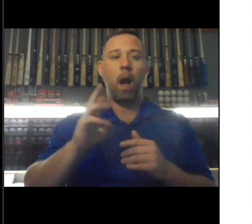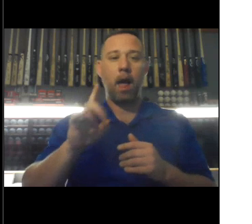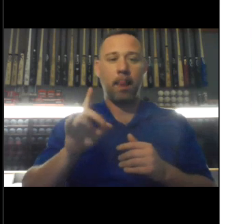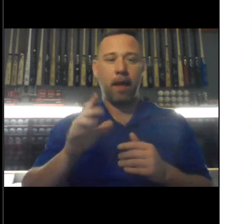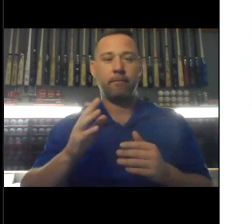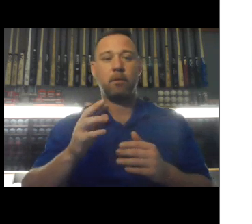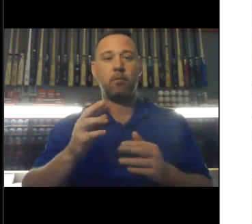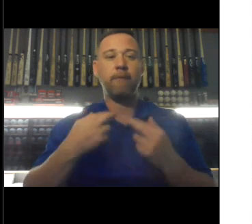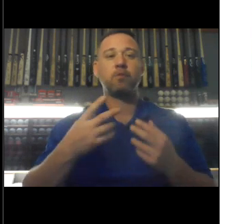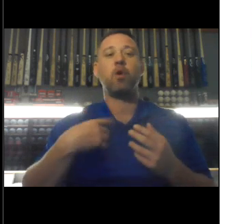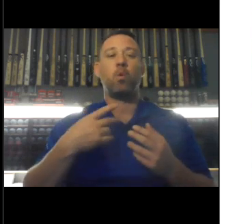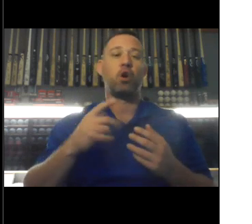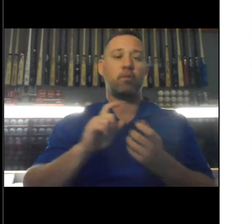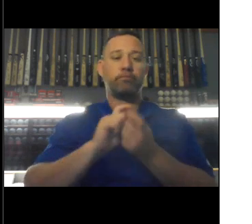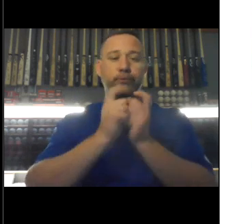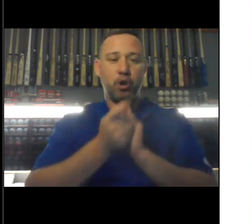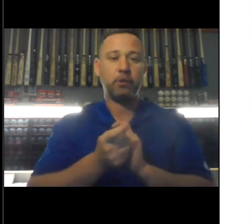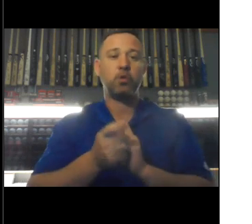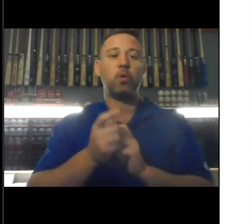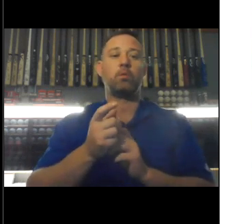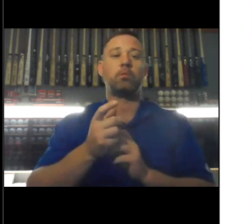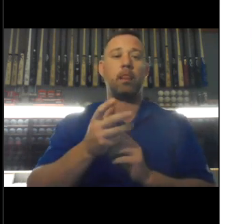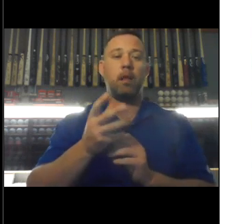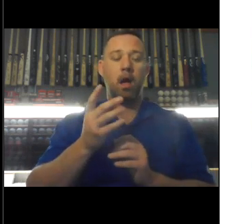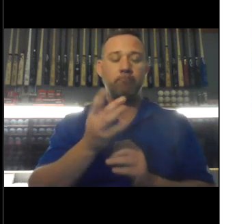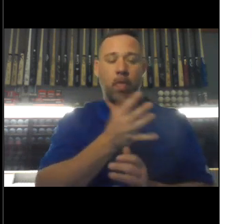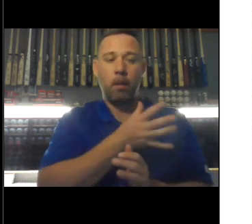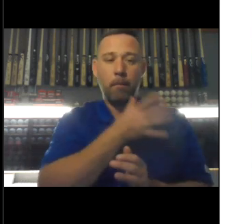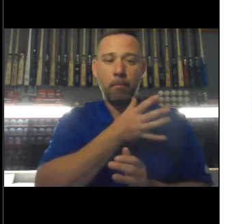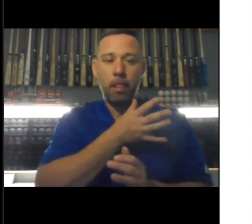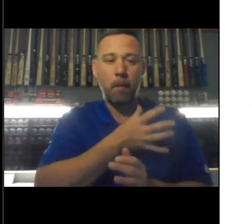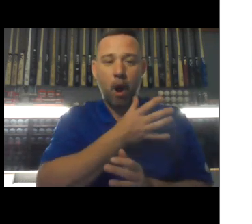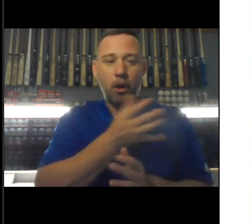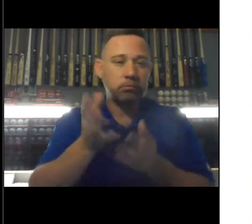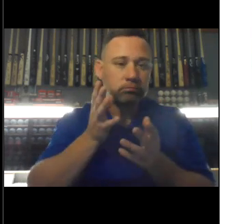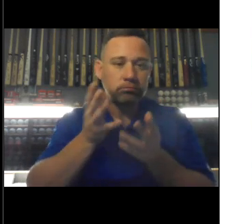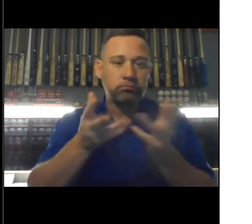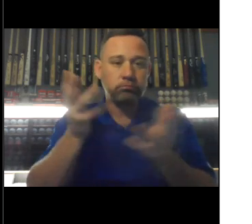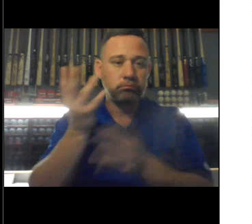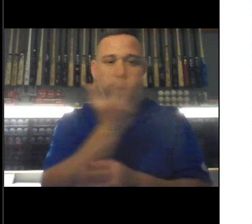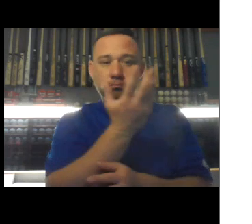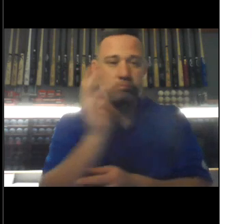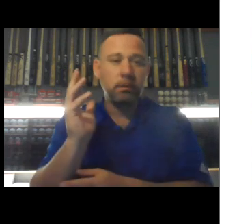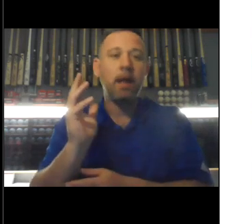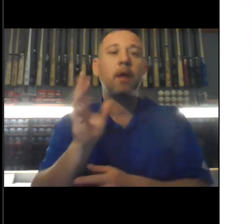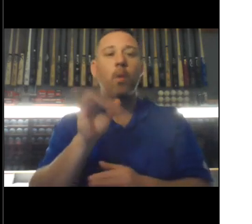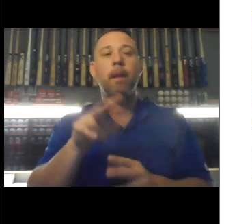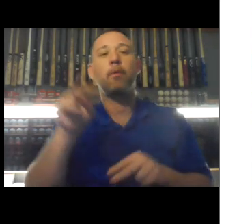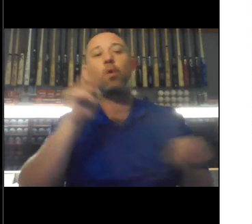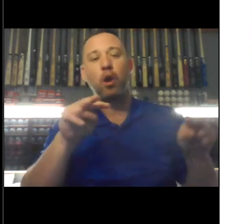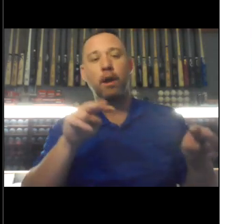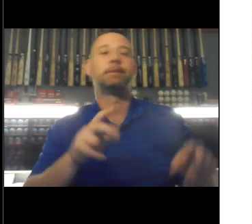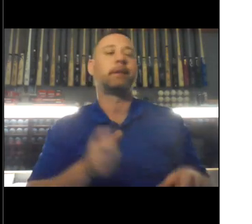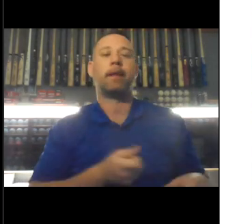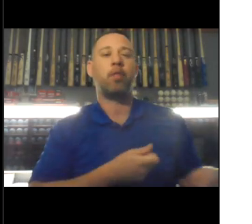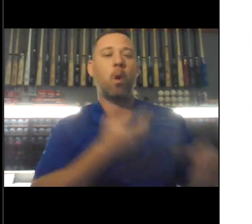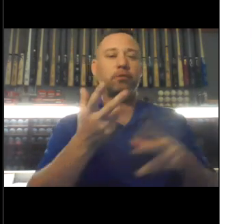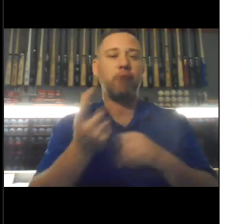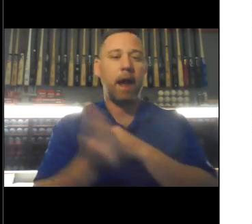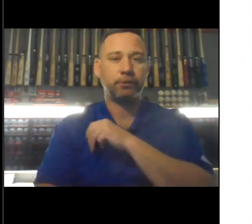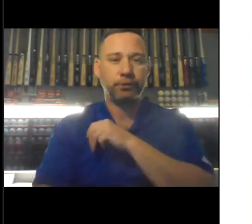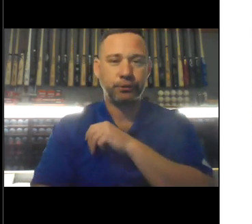little parklet. We're gonna spruce it up, and we're gonna make it a place where you can overlook the wildlife refuge instead of dumping your trash there. And